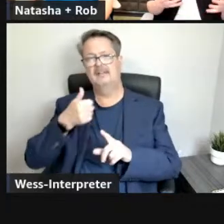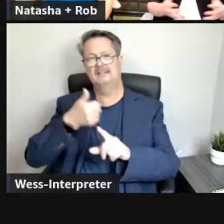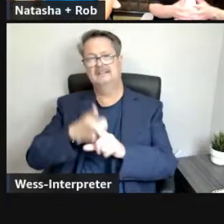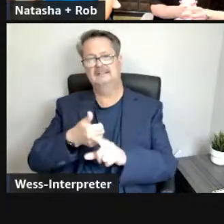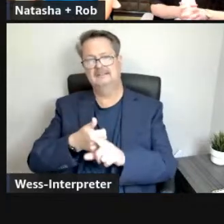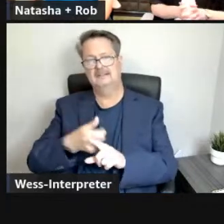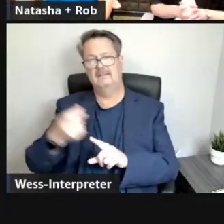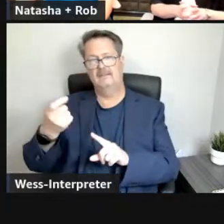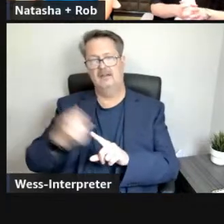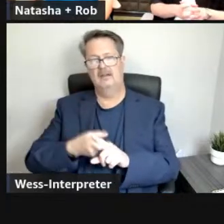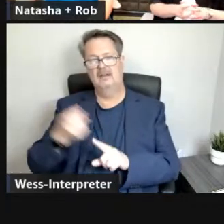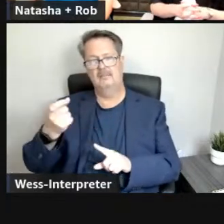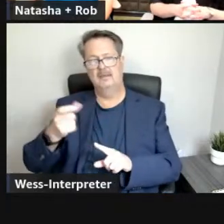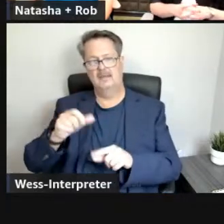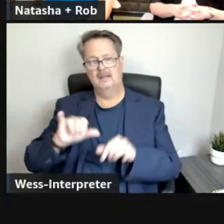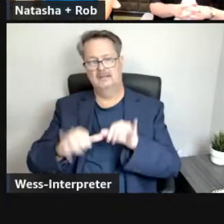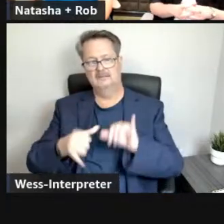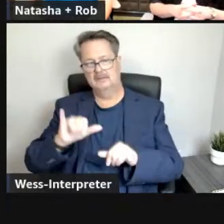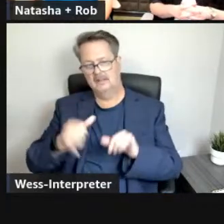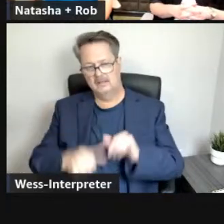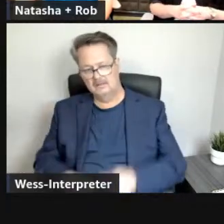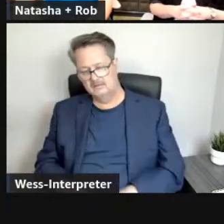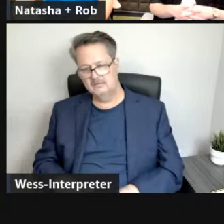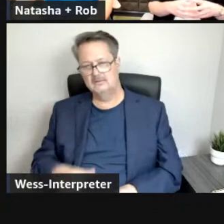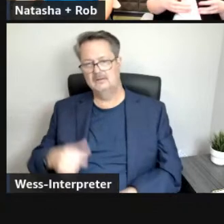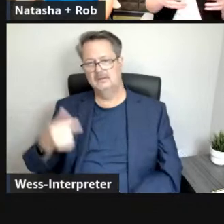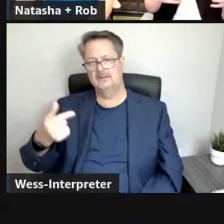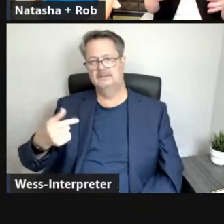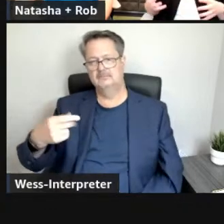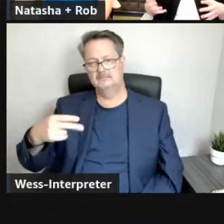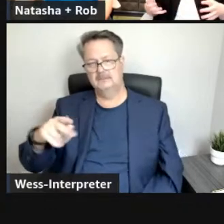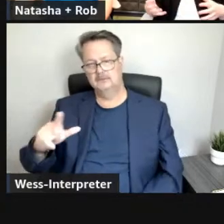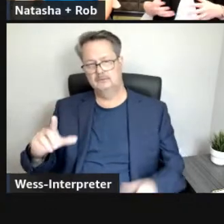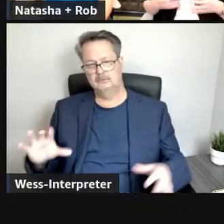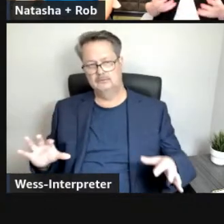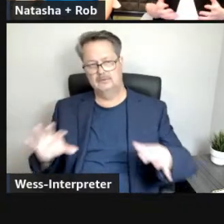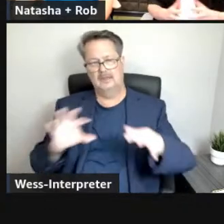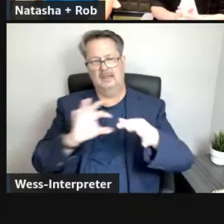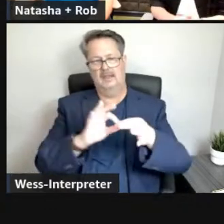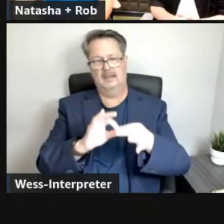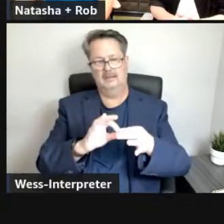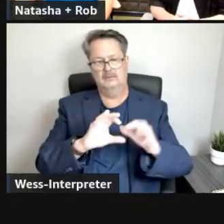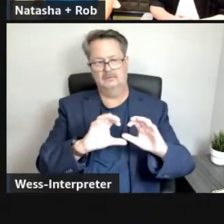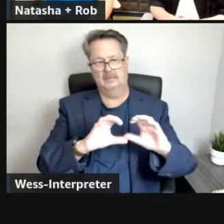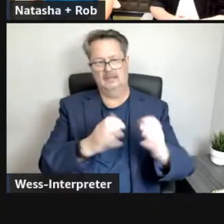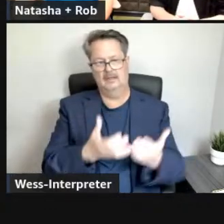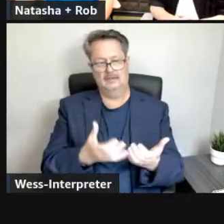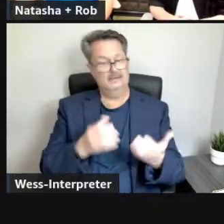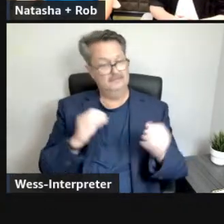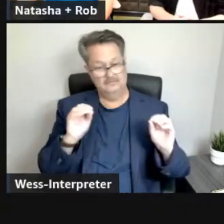that provides a GPU instance to your cluster. And if there isn't one, you'd need to create